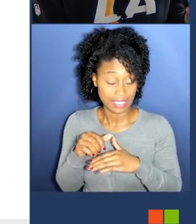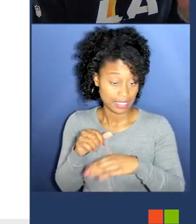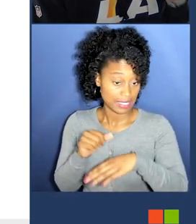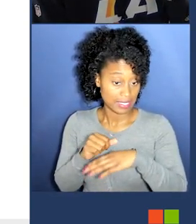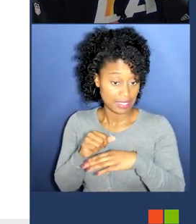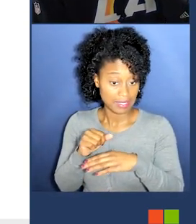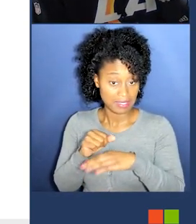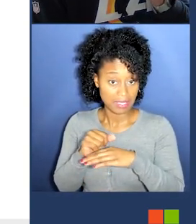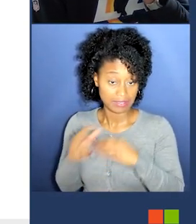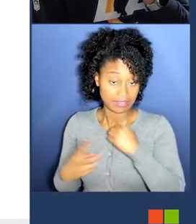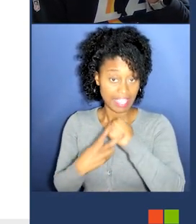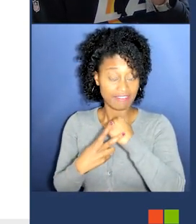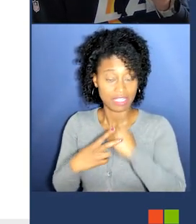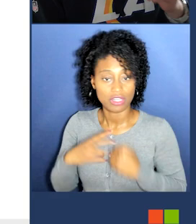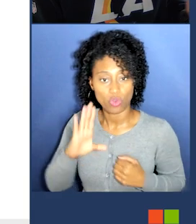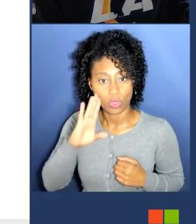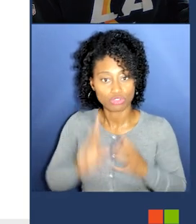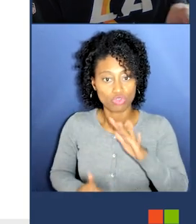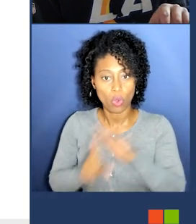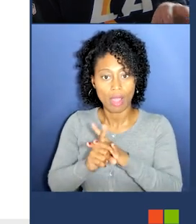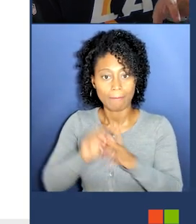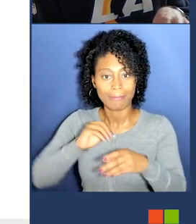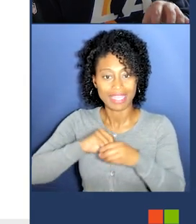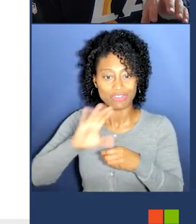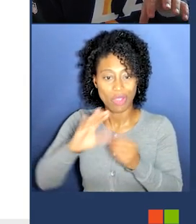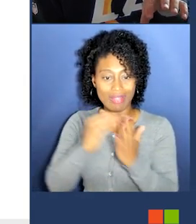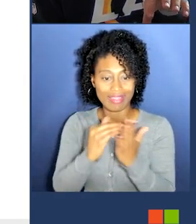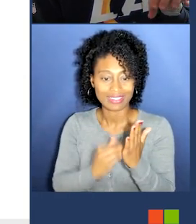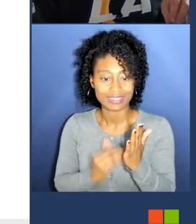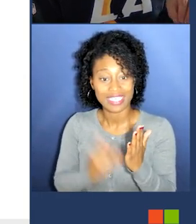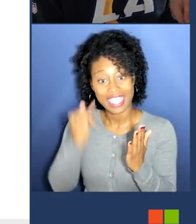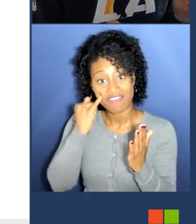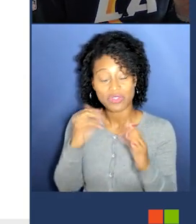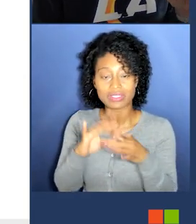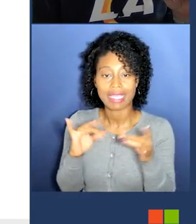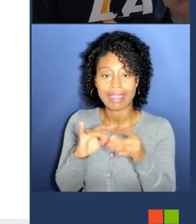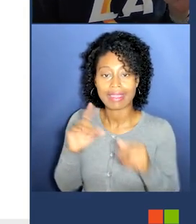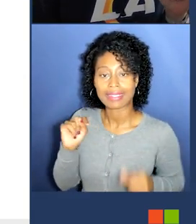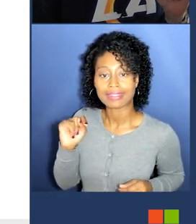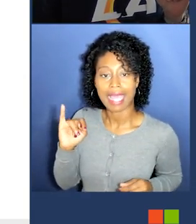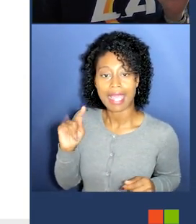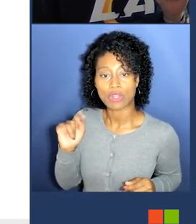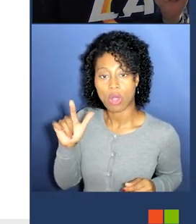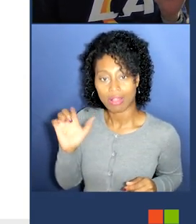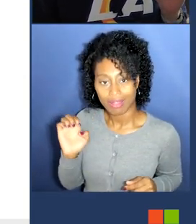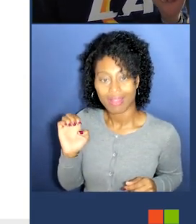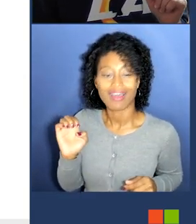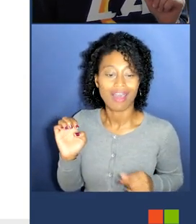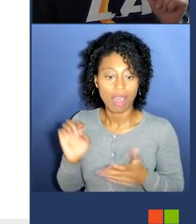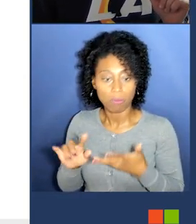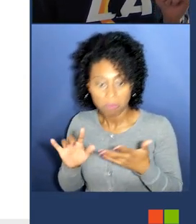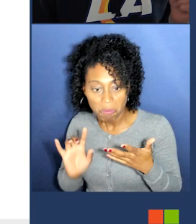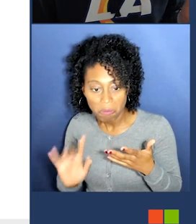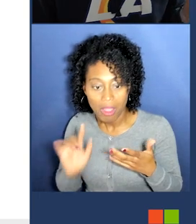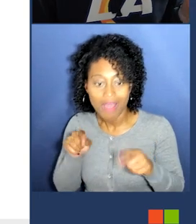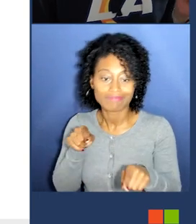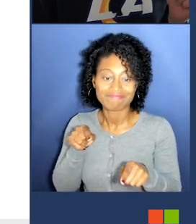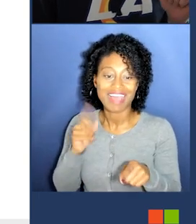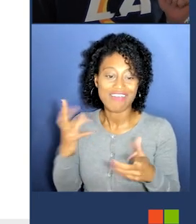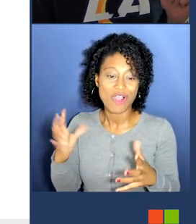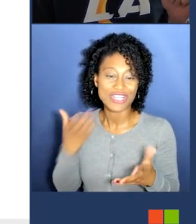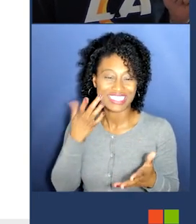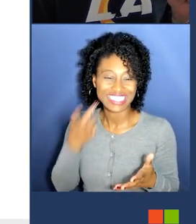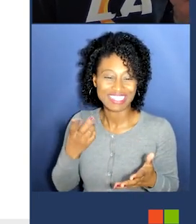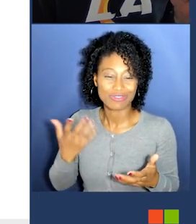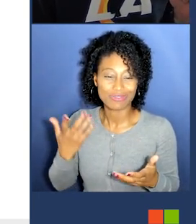show up in the autocomplete here once you type in title and then a dot, right? So I've already sent this event as you saw